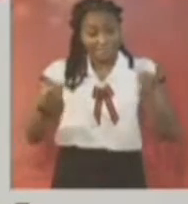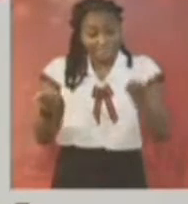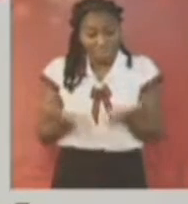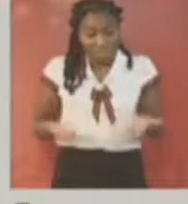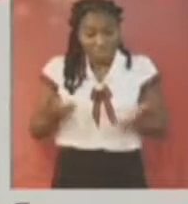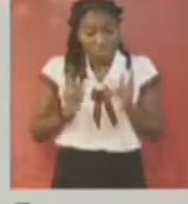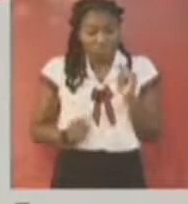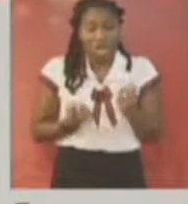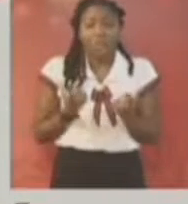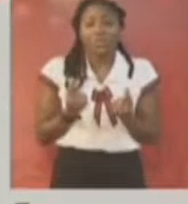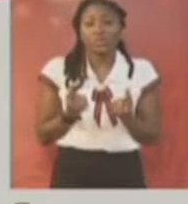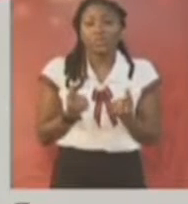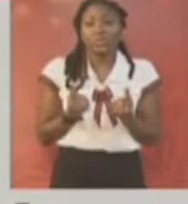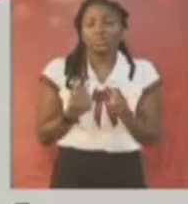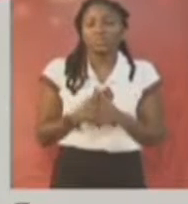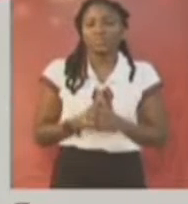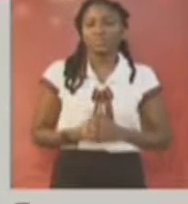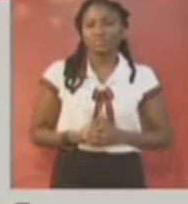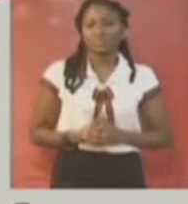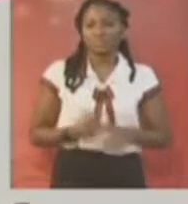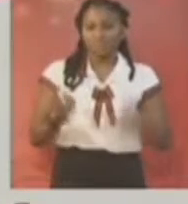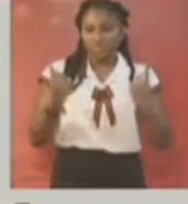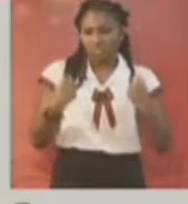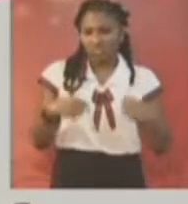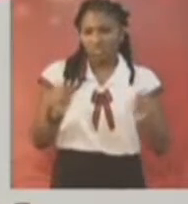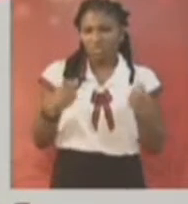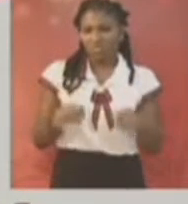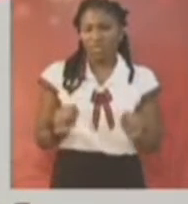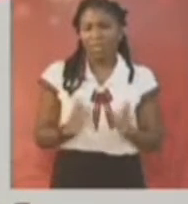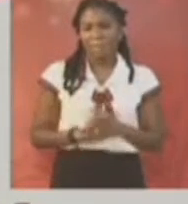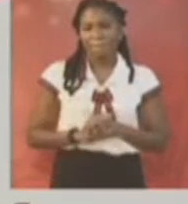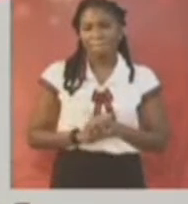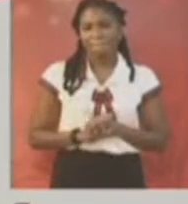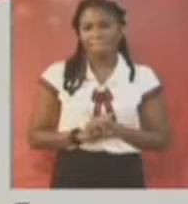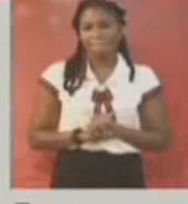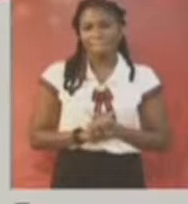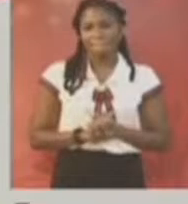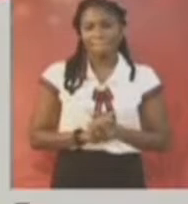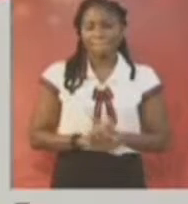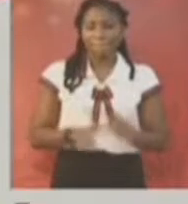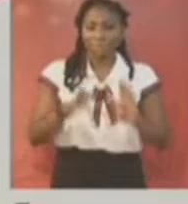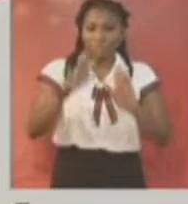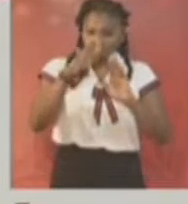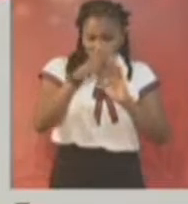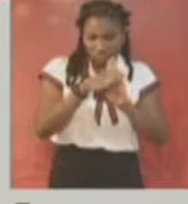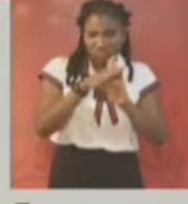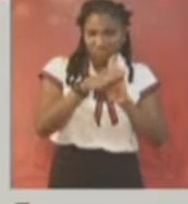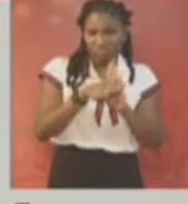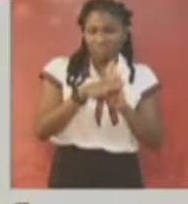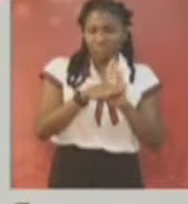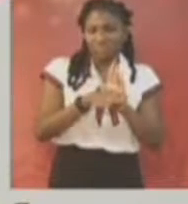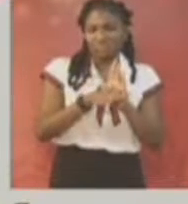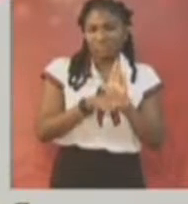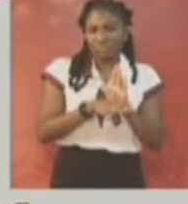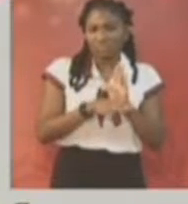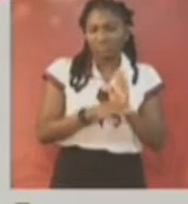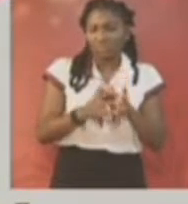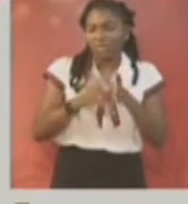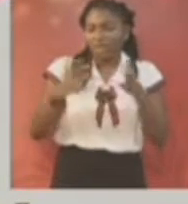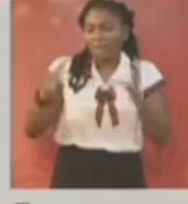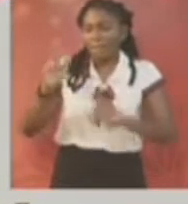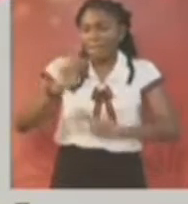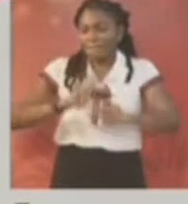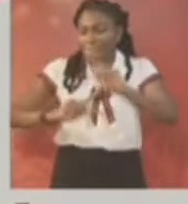doing is we're attempting to preserve the status, so to speak, of the population with